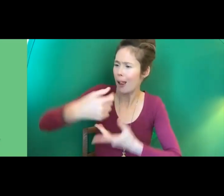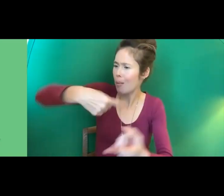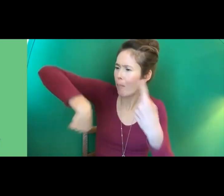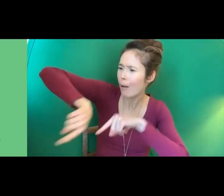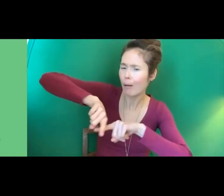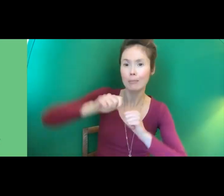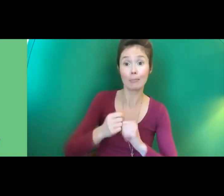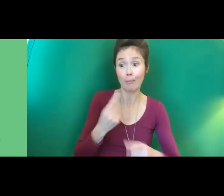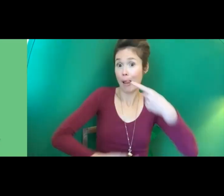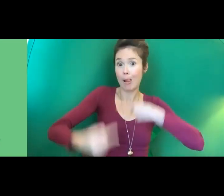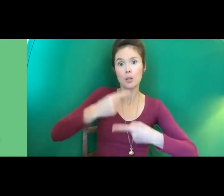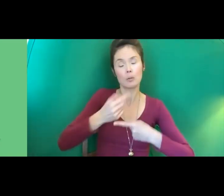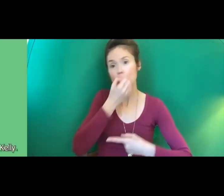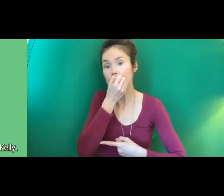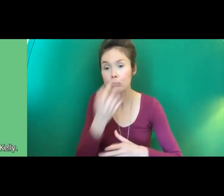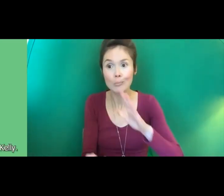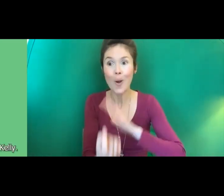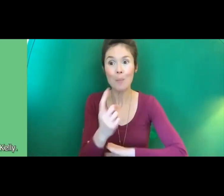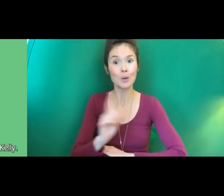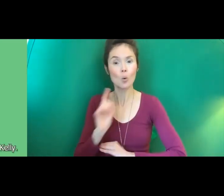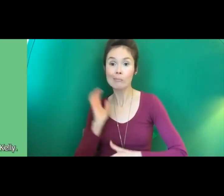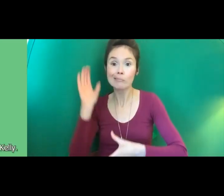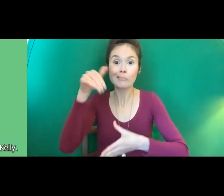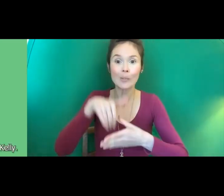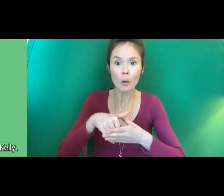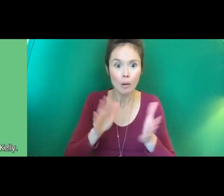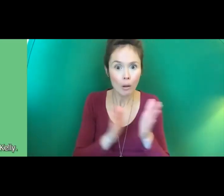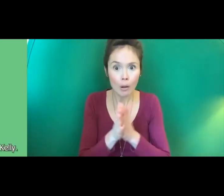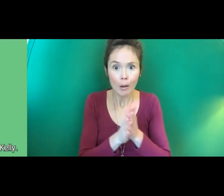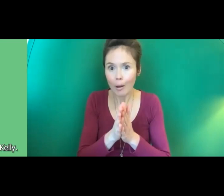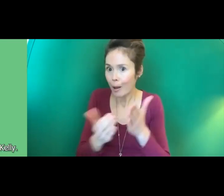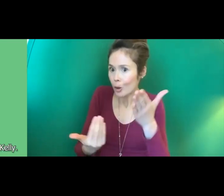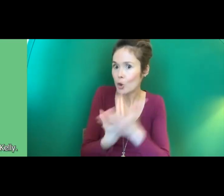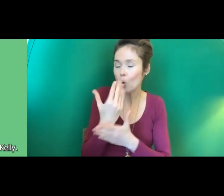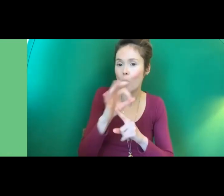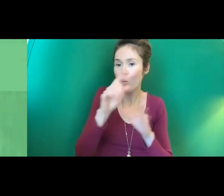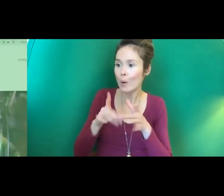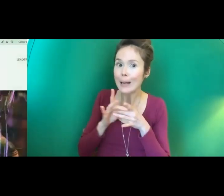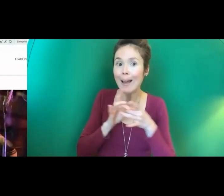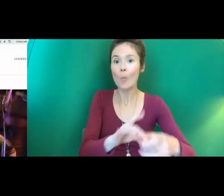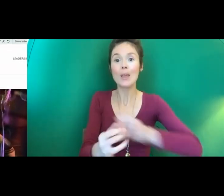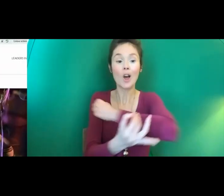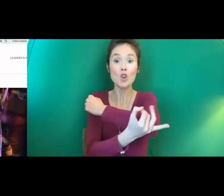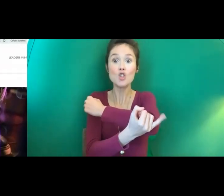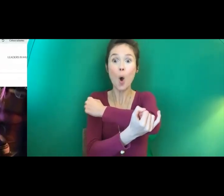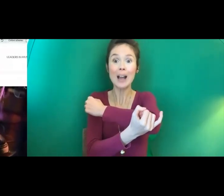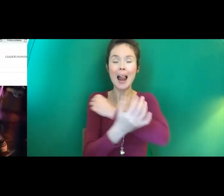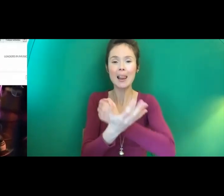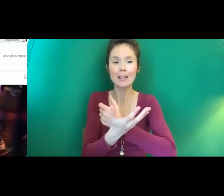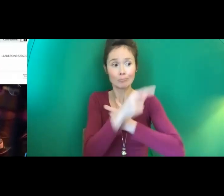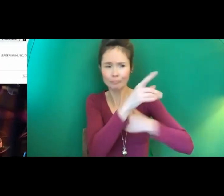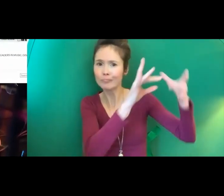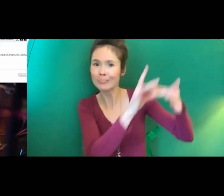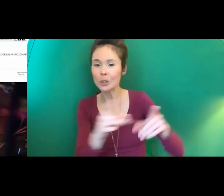had the wonderful opportunity to get involved in an exciting new project with musician John Kelly. Through Drake